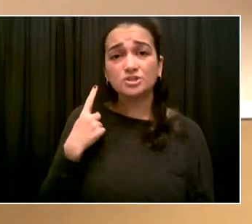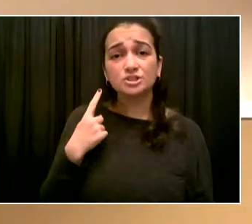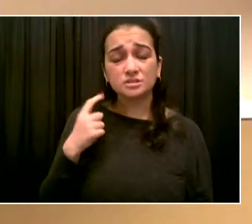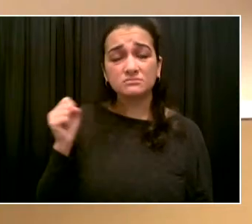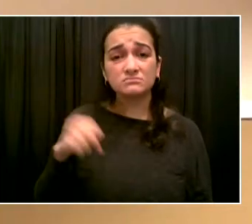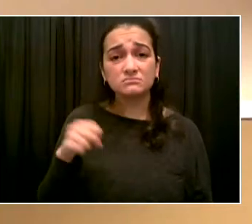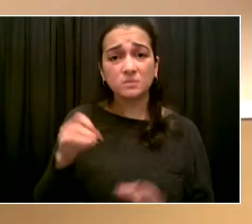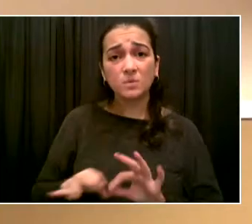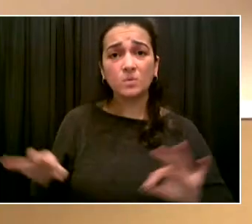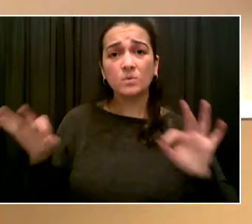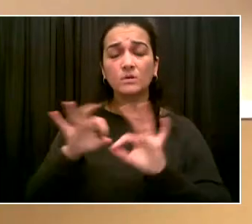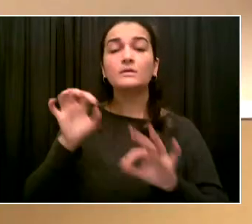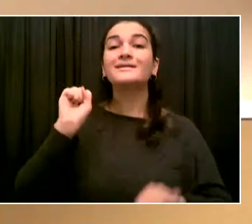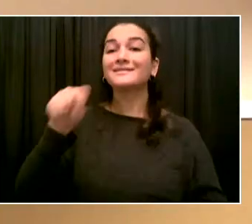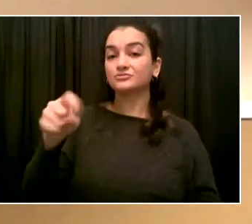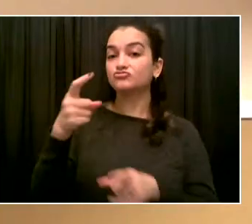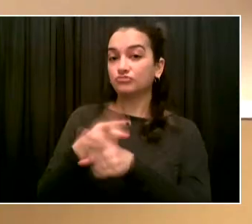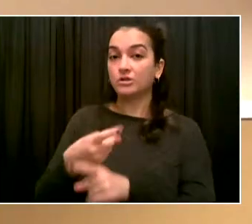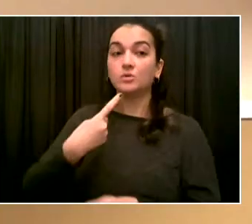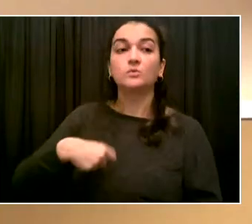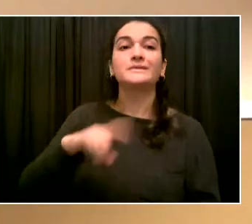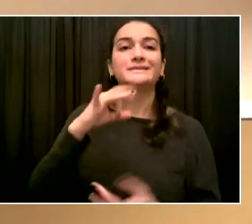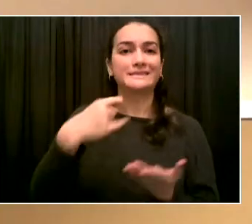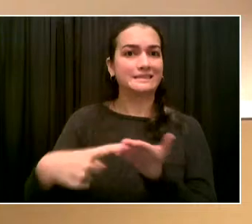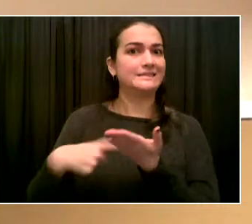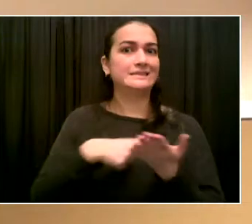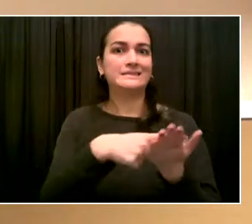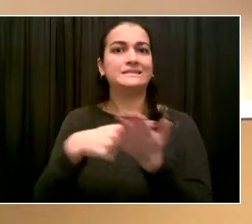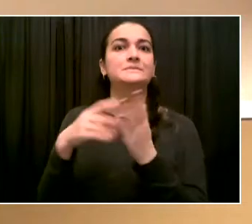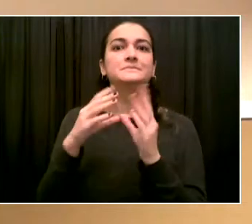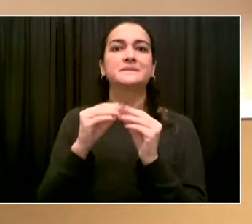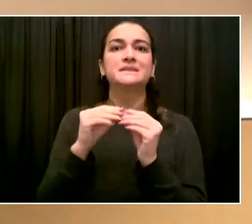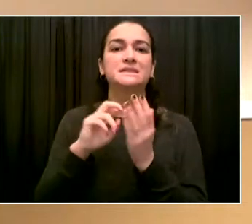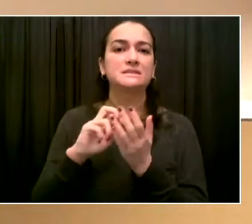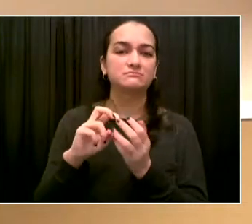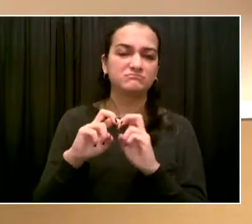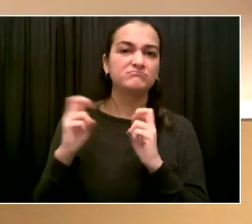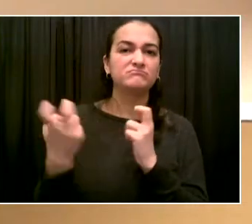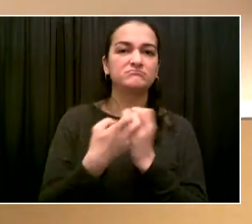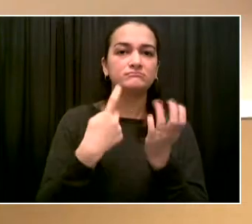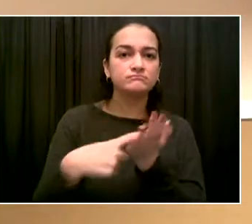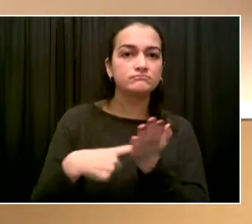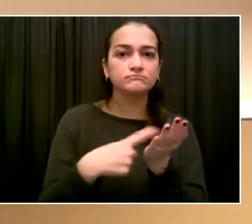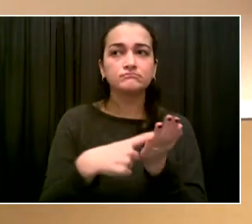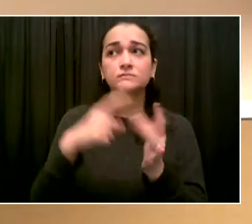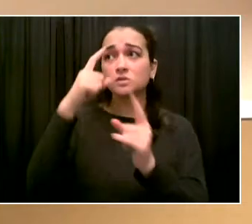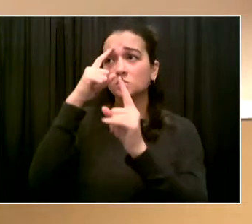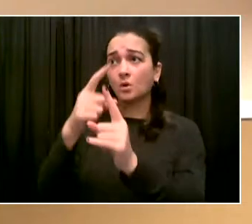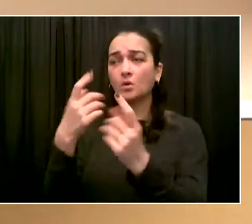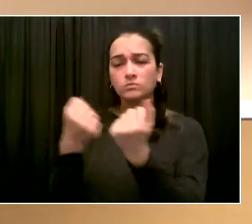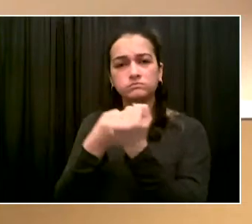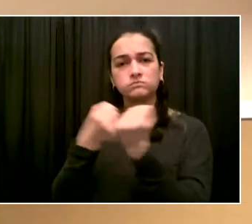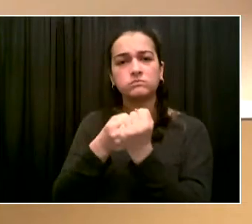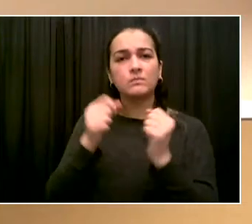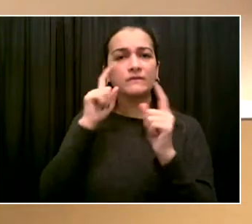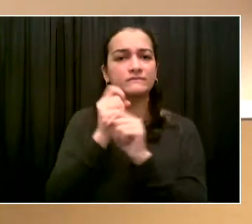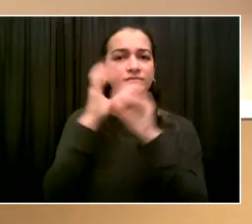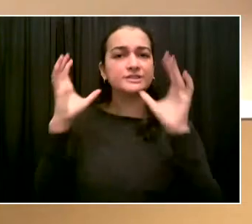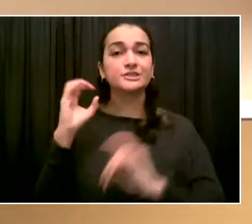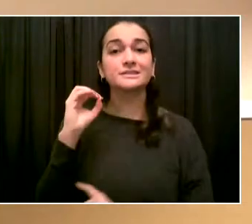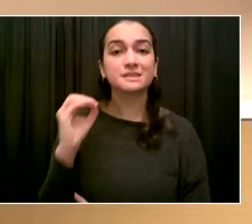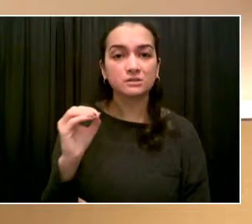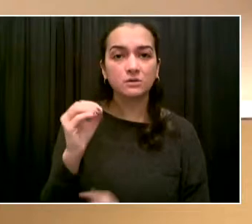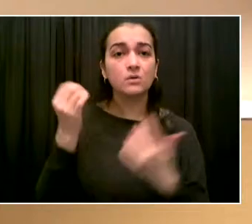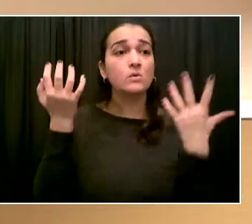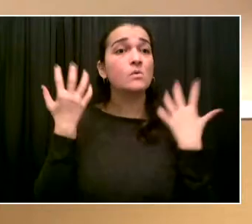touch around Vision Zero. Commissioner Gutman and I have had conversations. We can get back to you about the